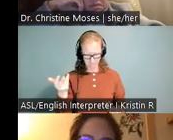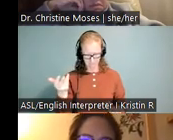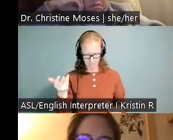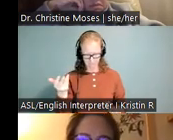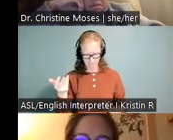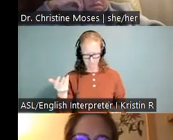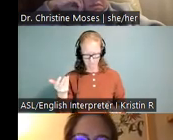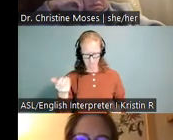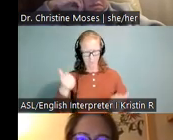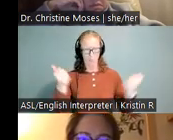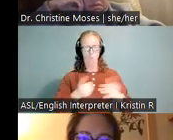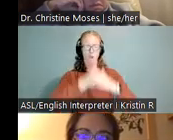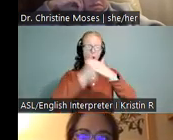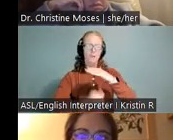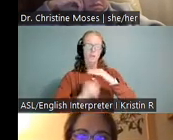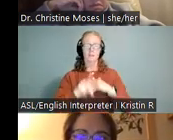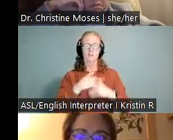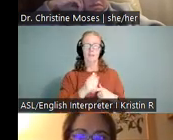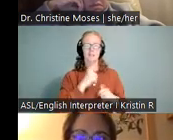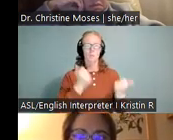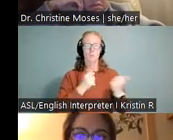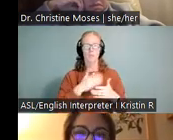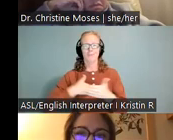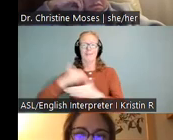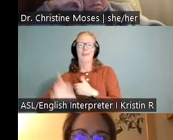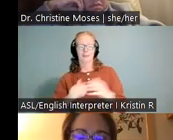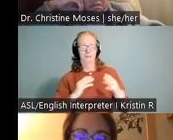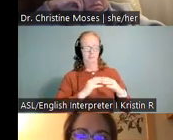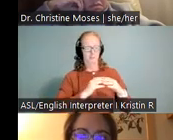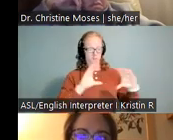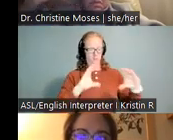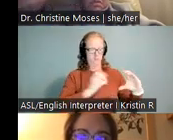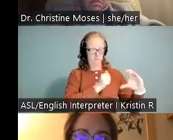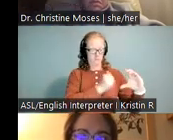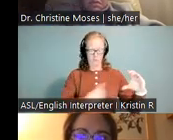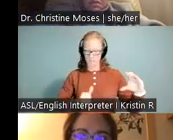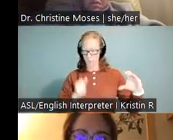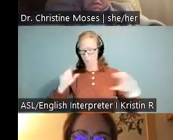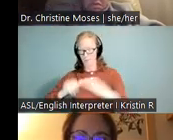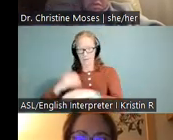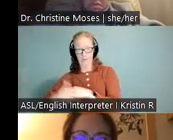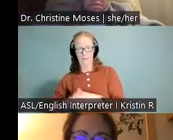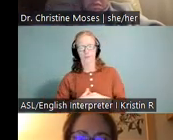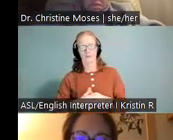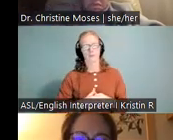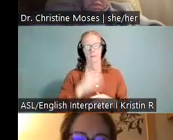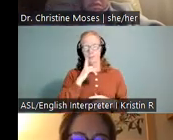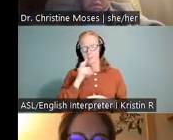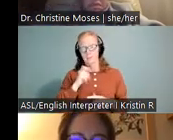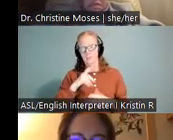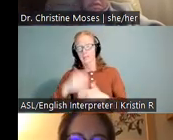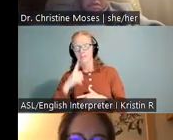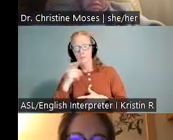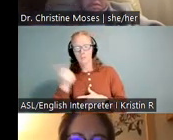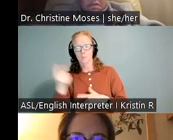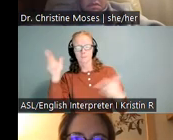which things fall in this phase of work versus the next, might also be his attention. Just wanted to address that. Because the next phase for those who are listening